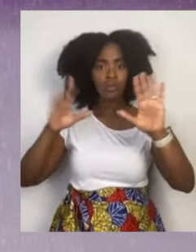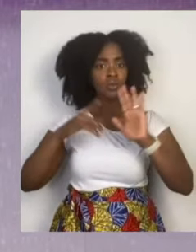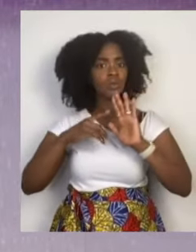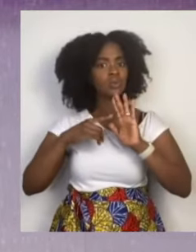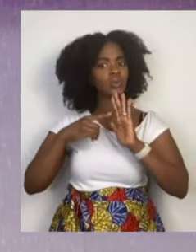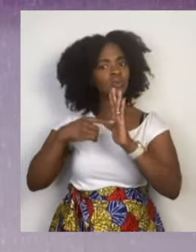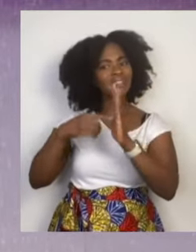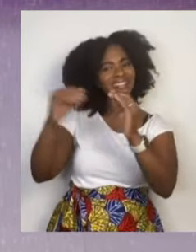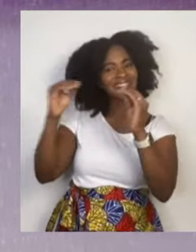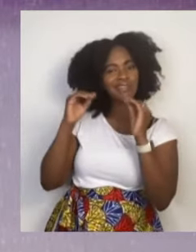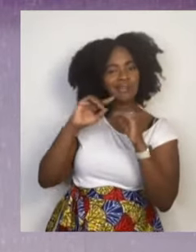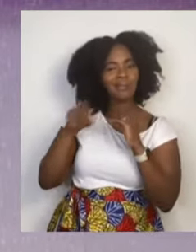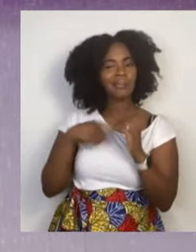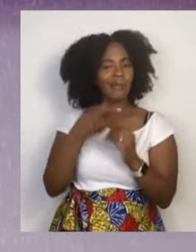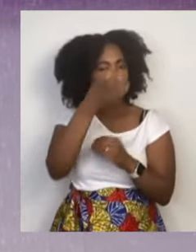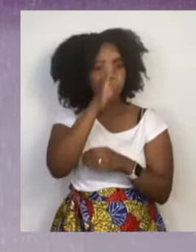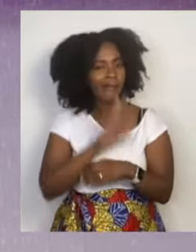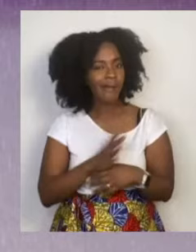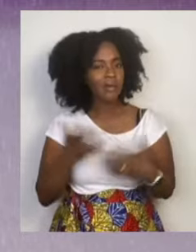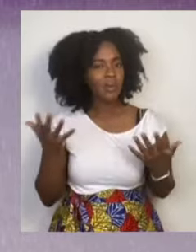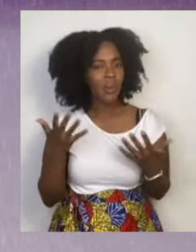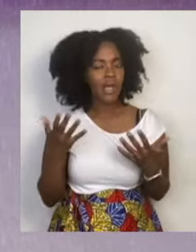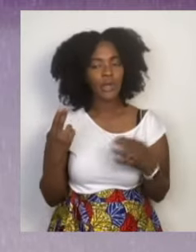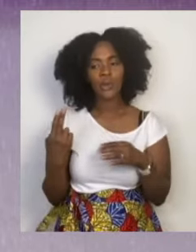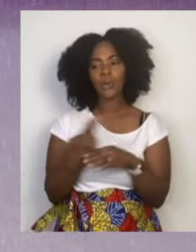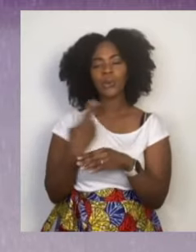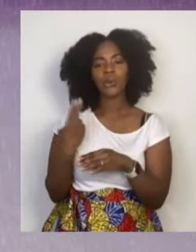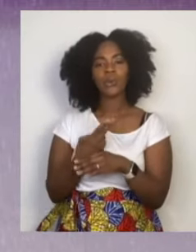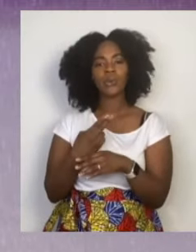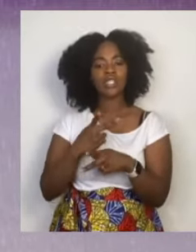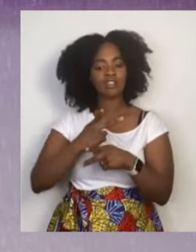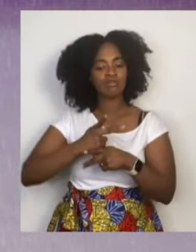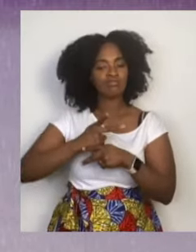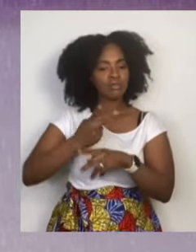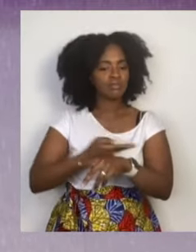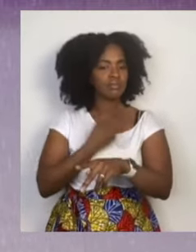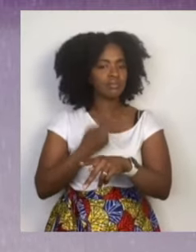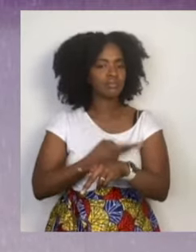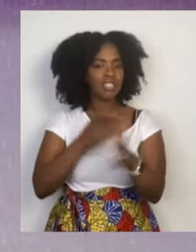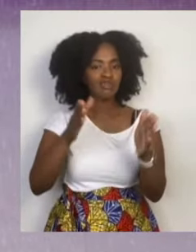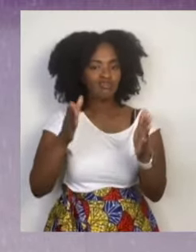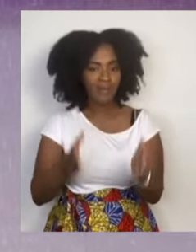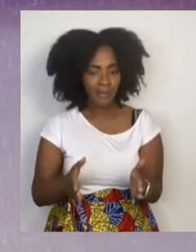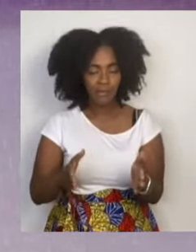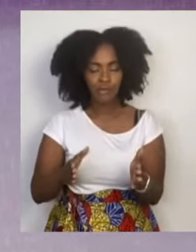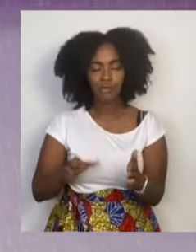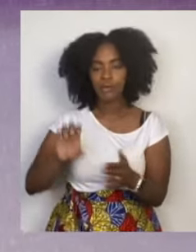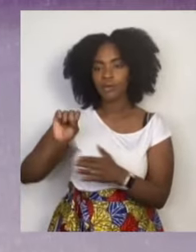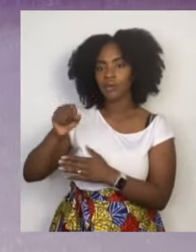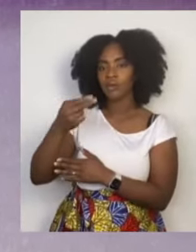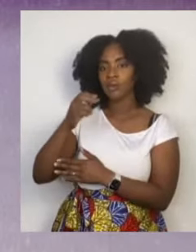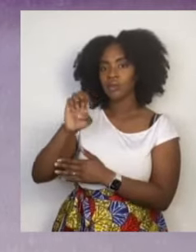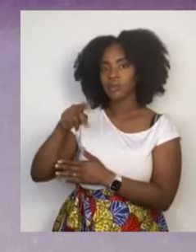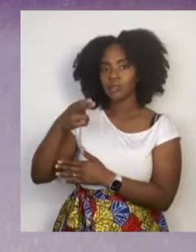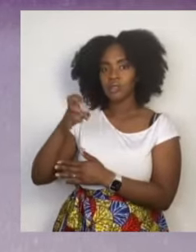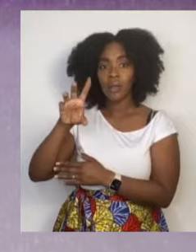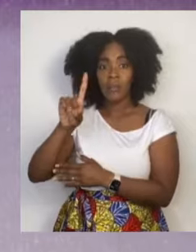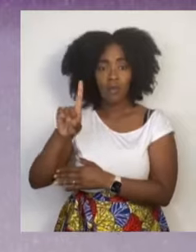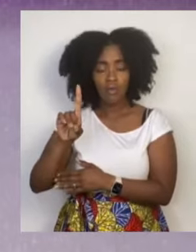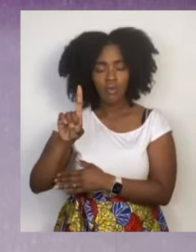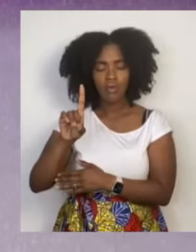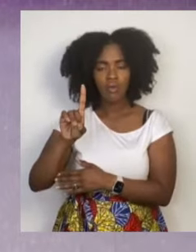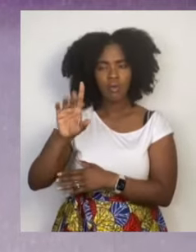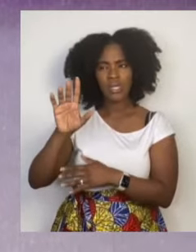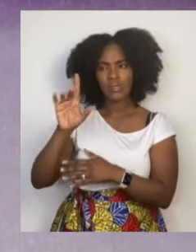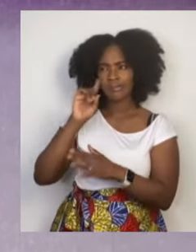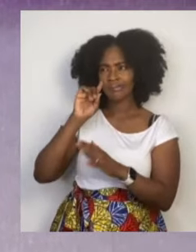imagery. And a shepherd leads, but a shepherd does not force. And